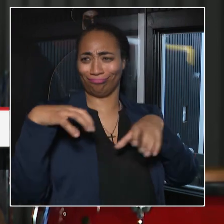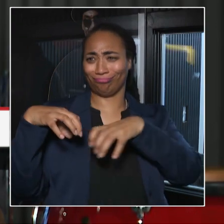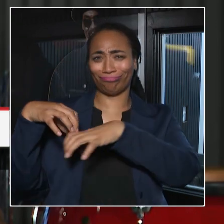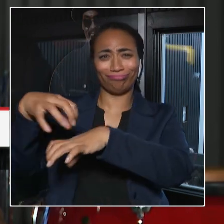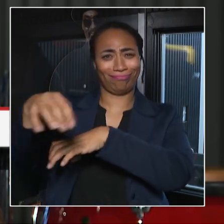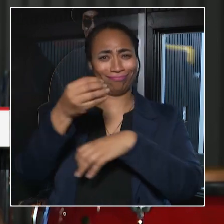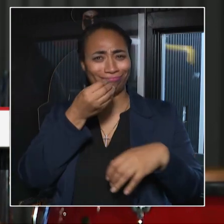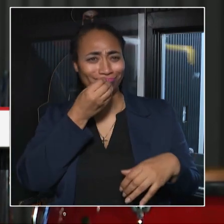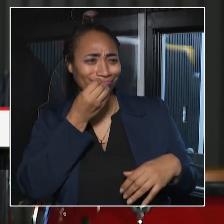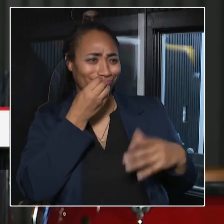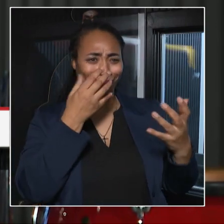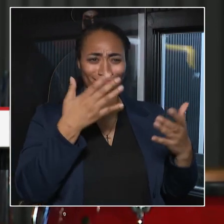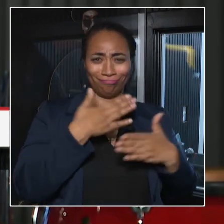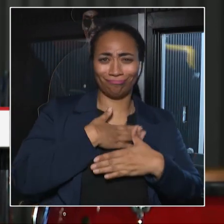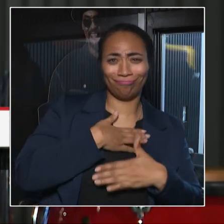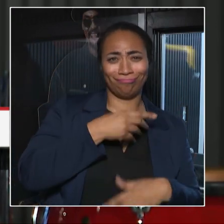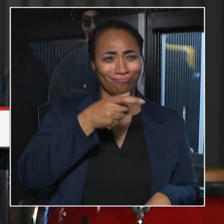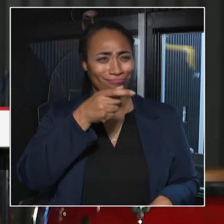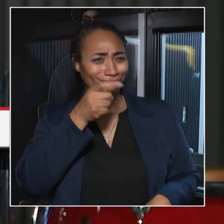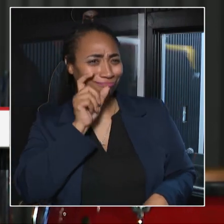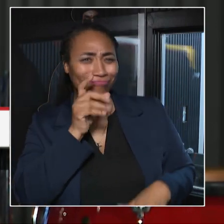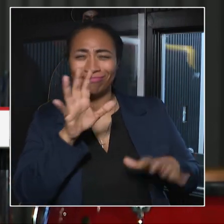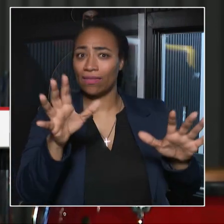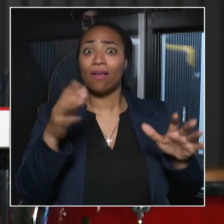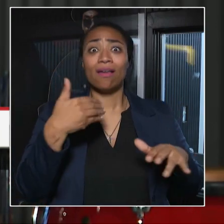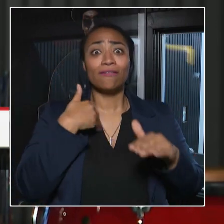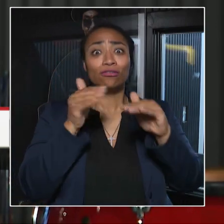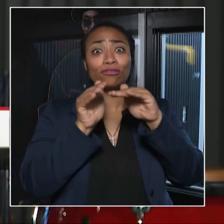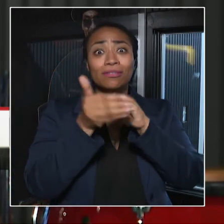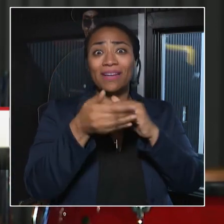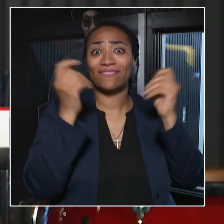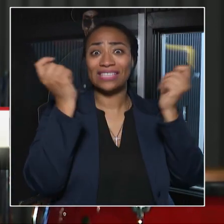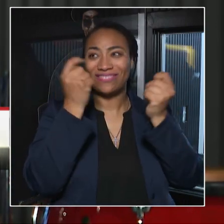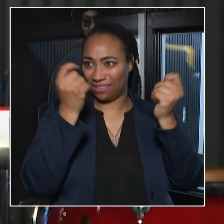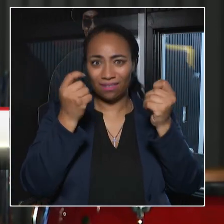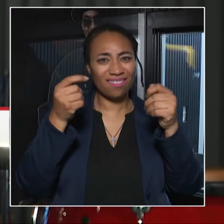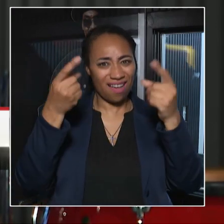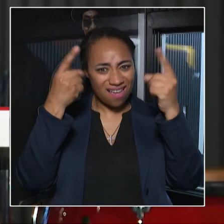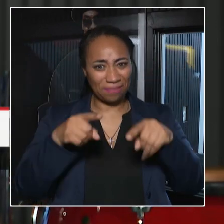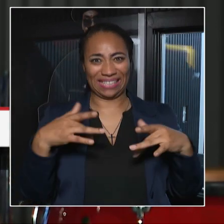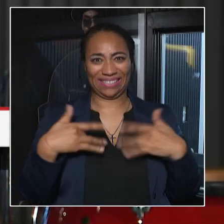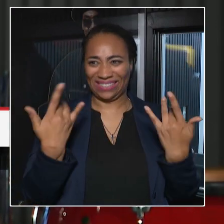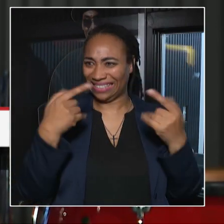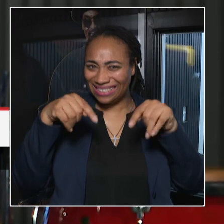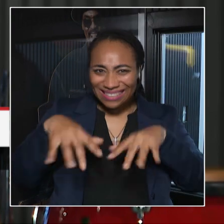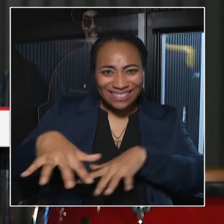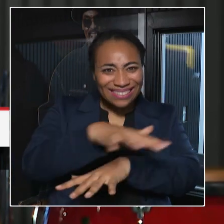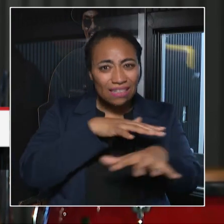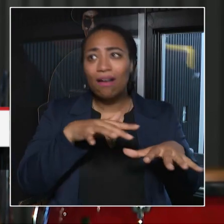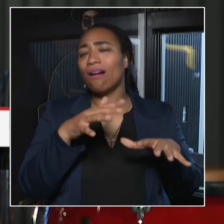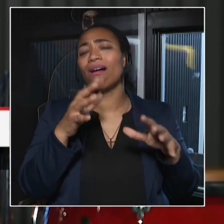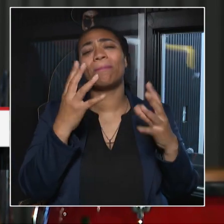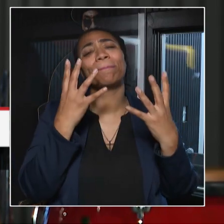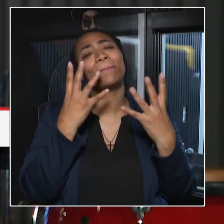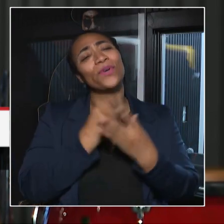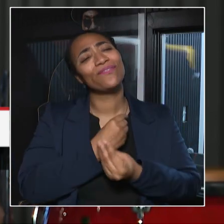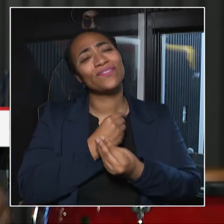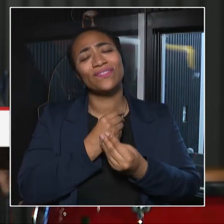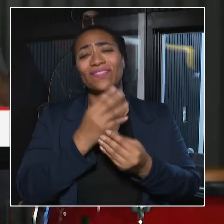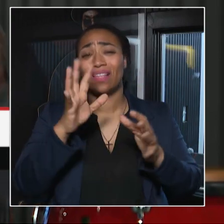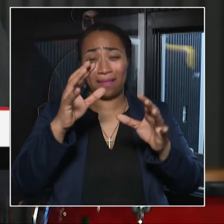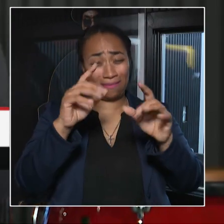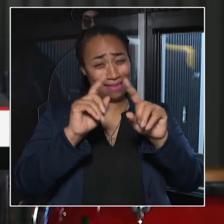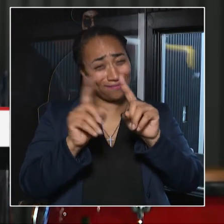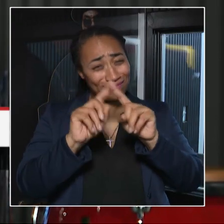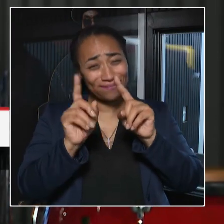Caribbean festival. How can you have a Guyanese restaurant and not do a Caribbean festival, right? Right? So we're going to be